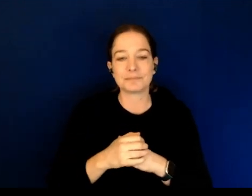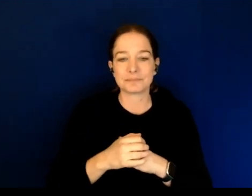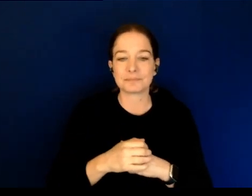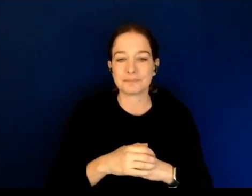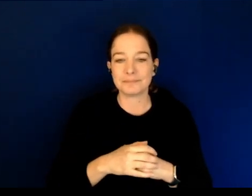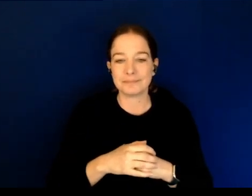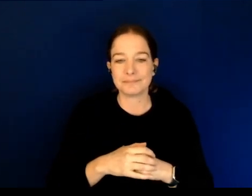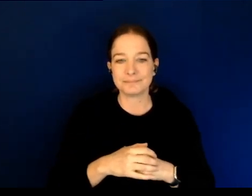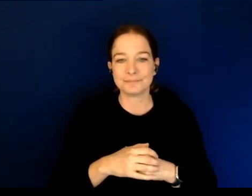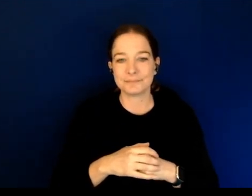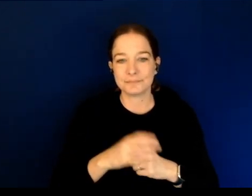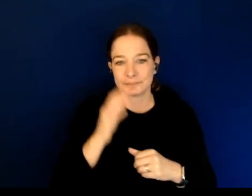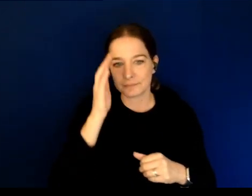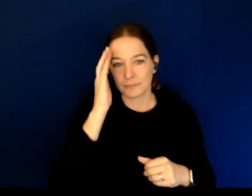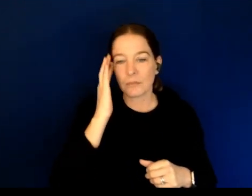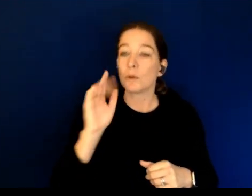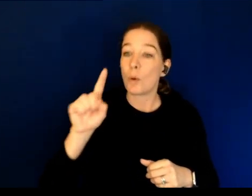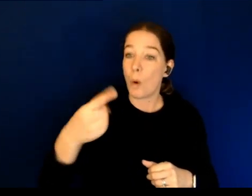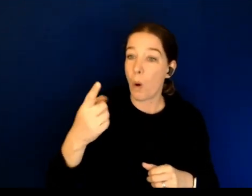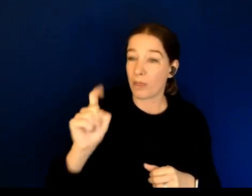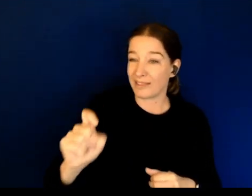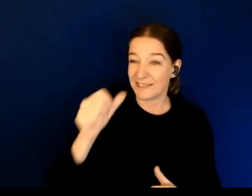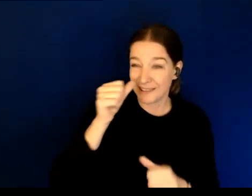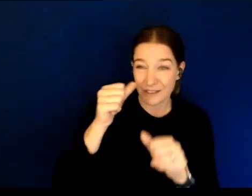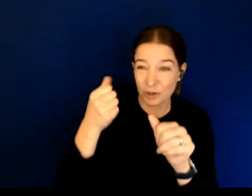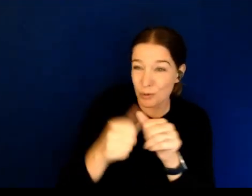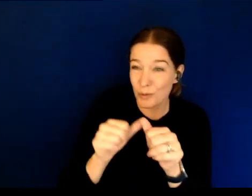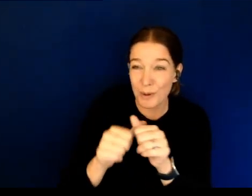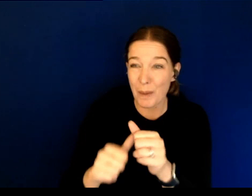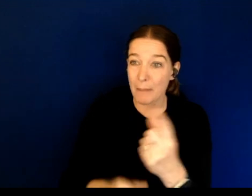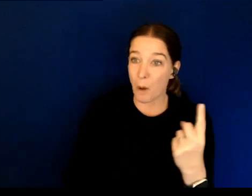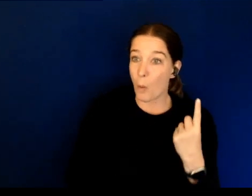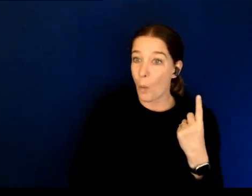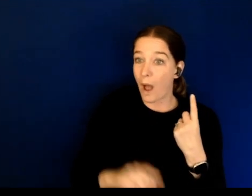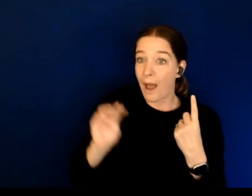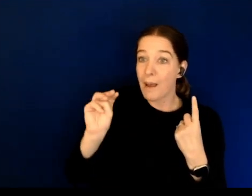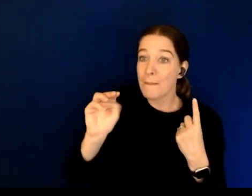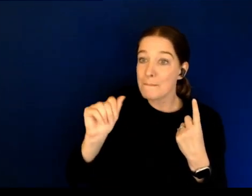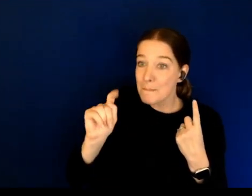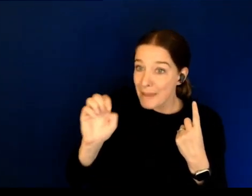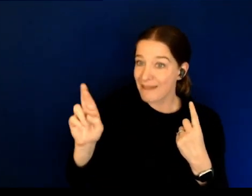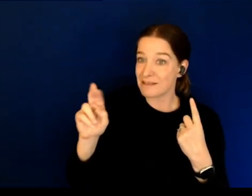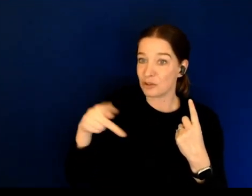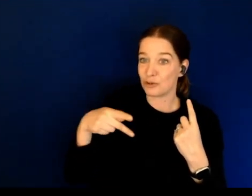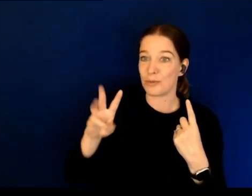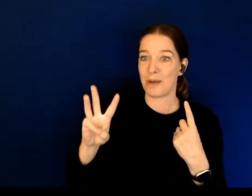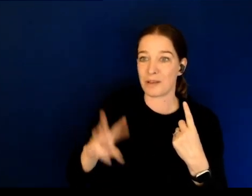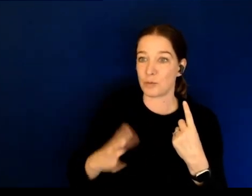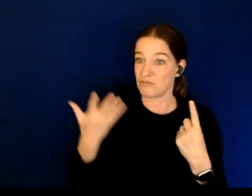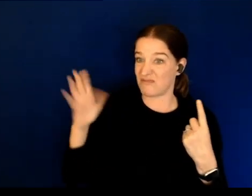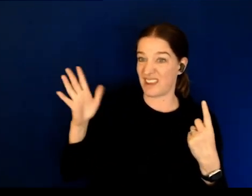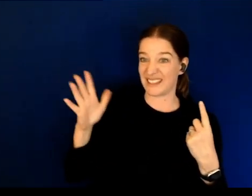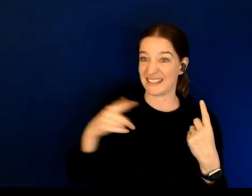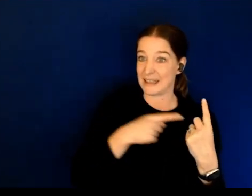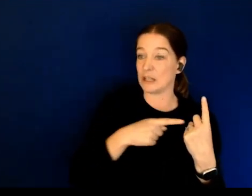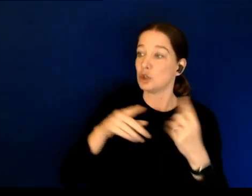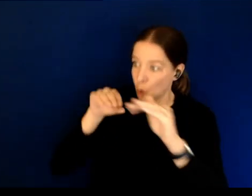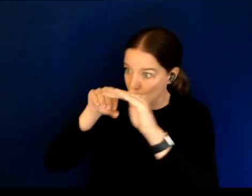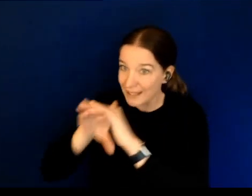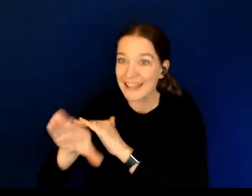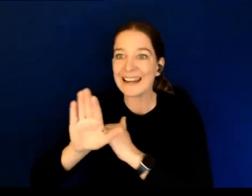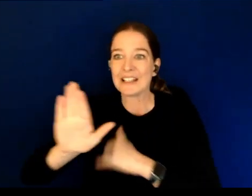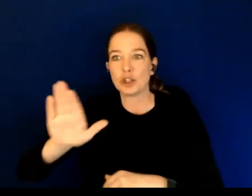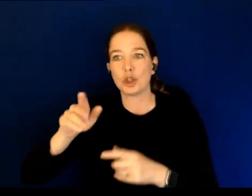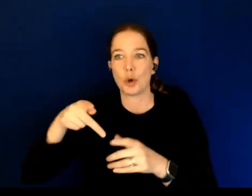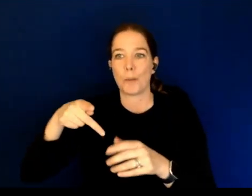secure browser plugin. You only need to remember one master password, the one for accessing